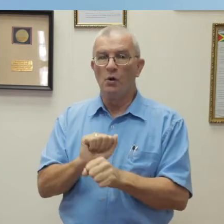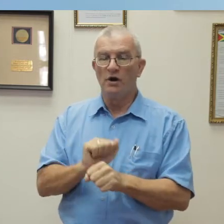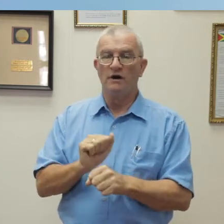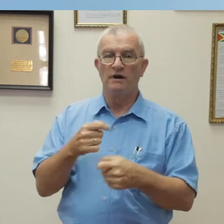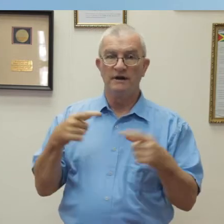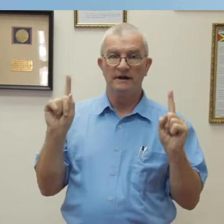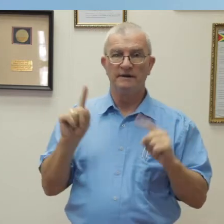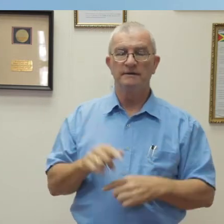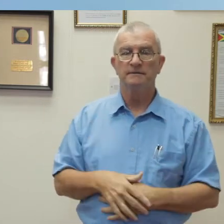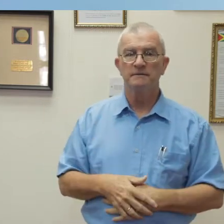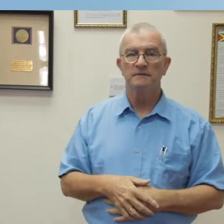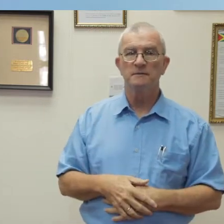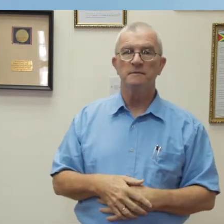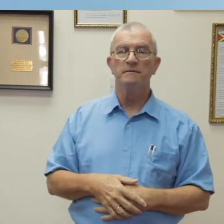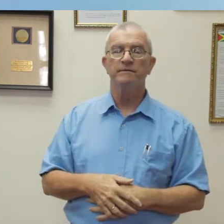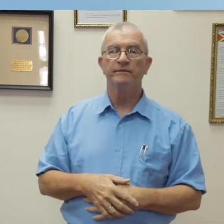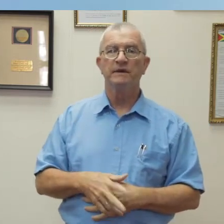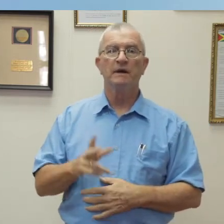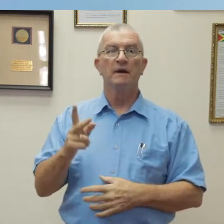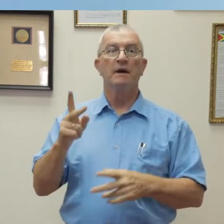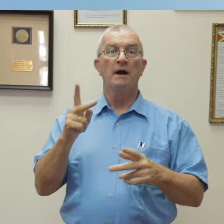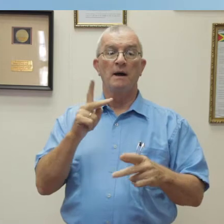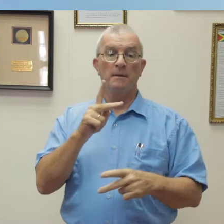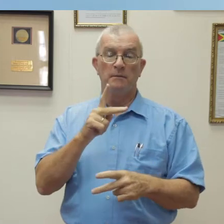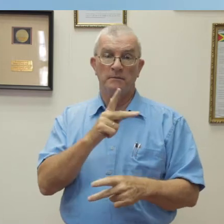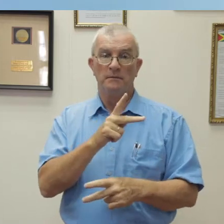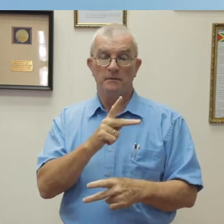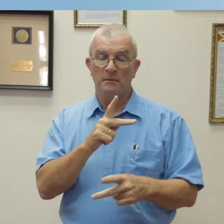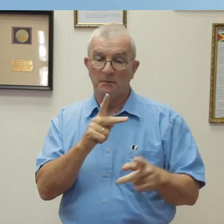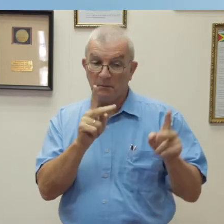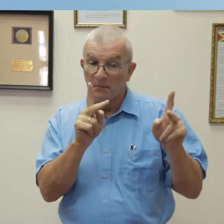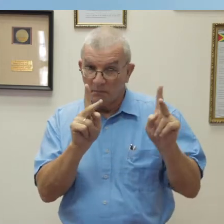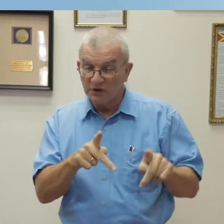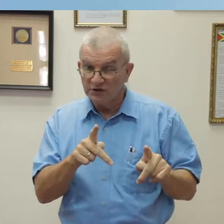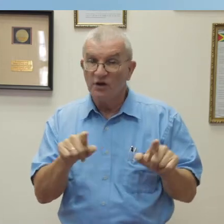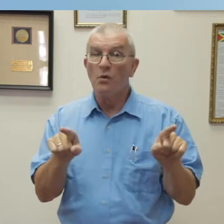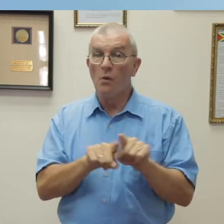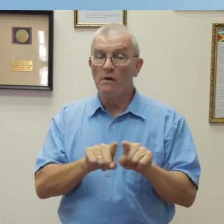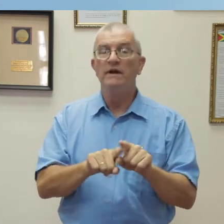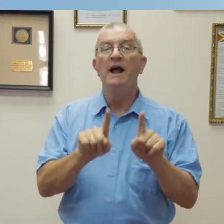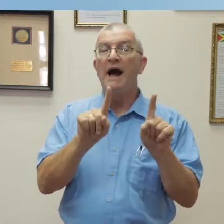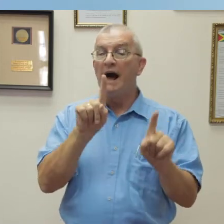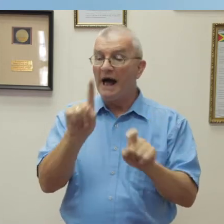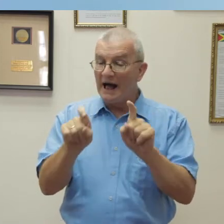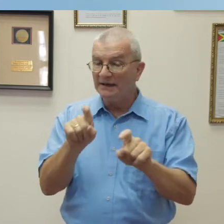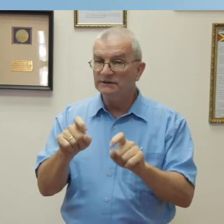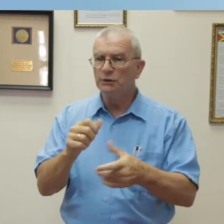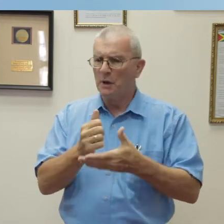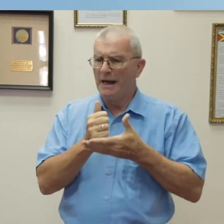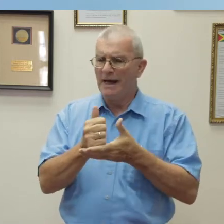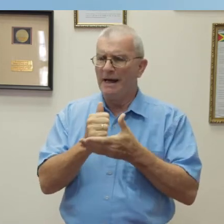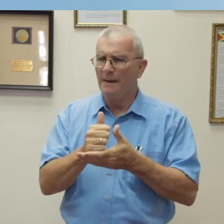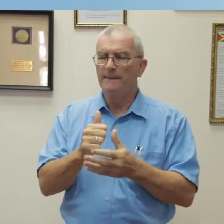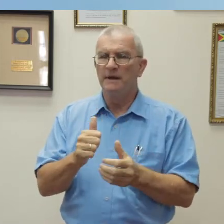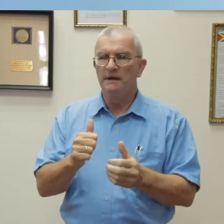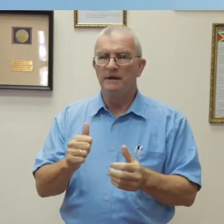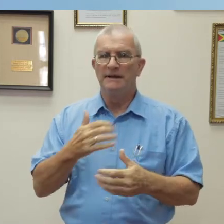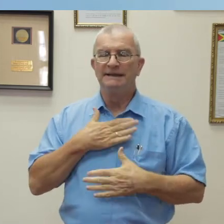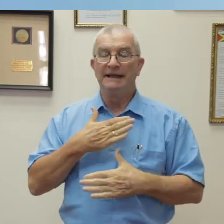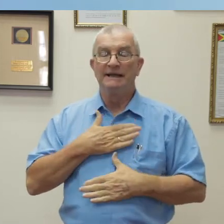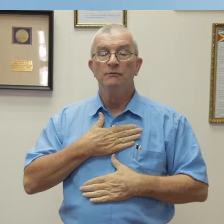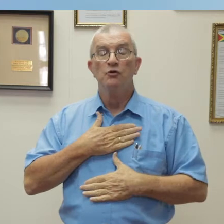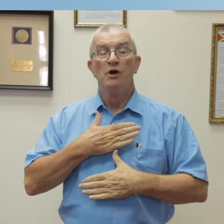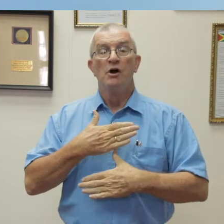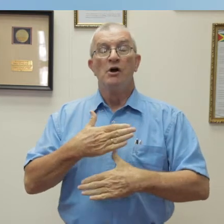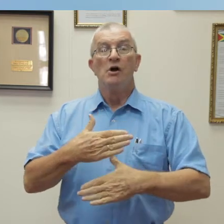The patients are often asked to cooperate in other ways by taking deep breaths,